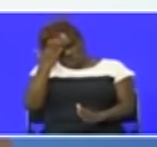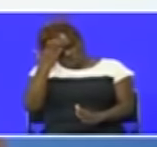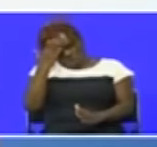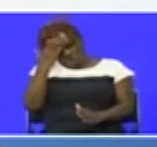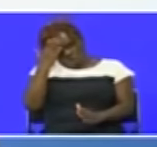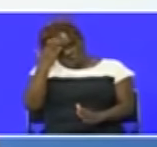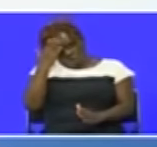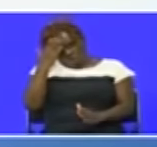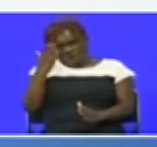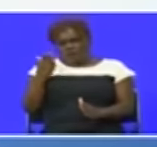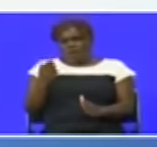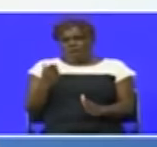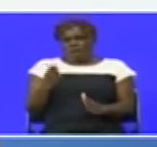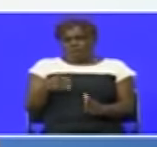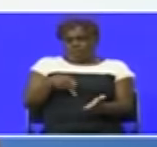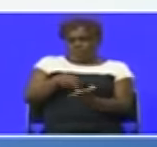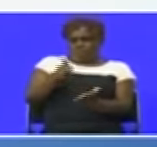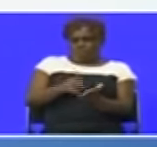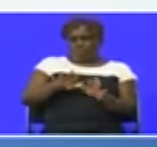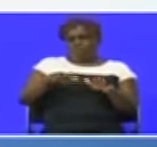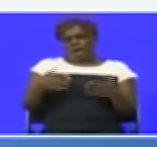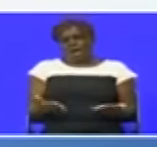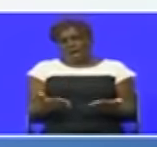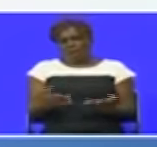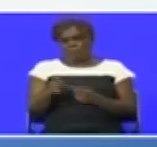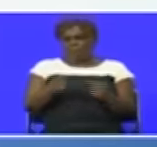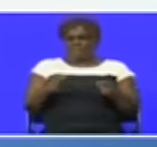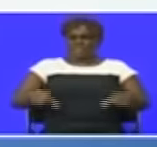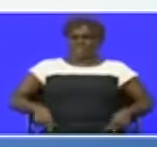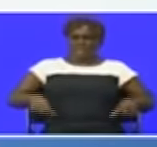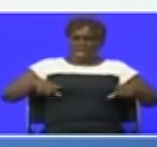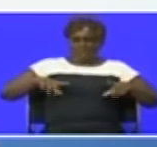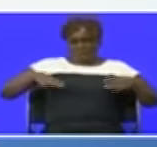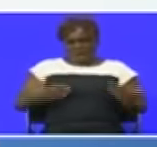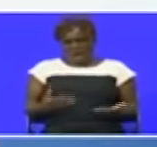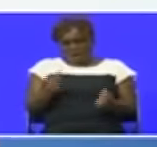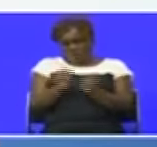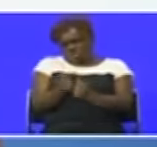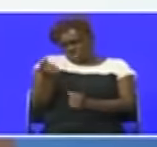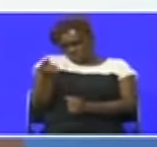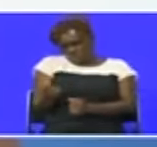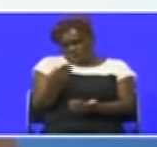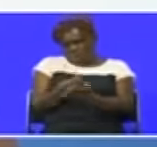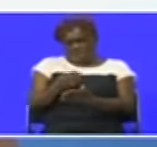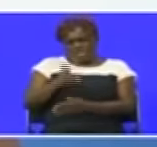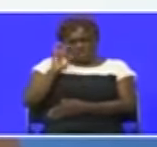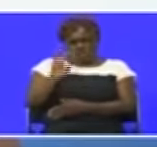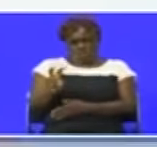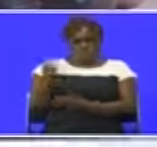their budgets are like and what they do to manage life with the little they have. Take a look.